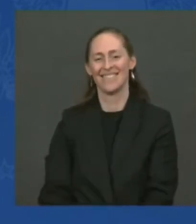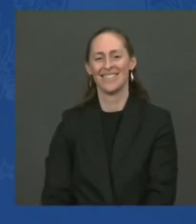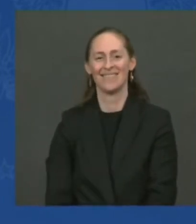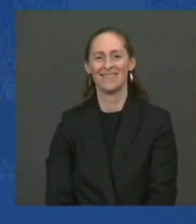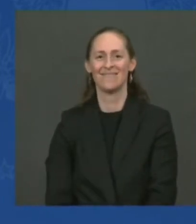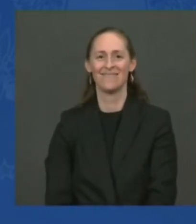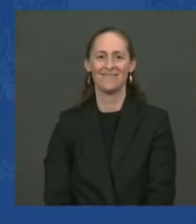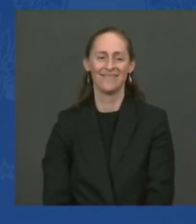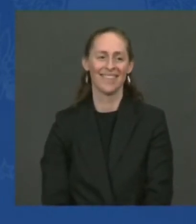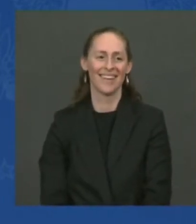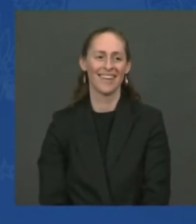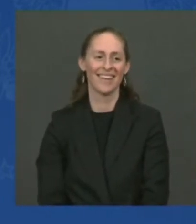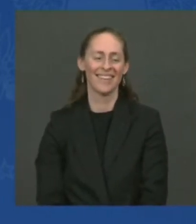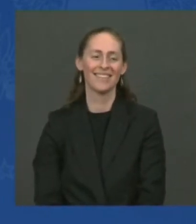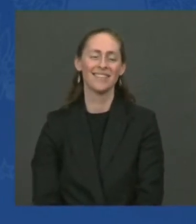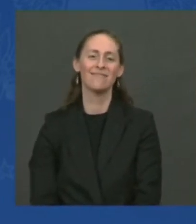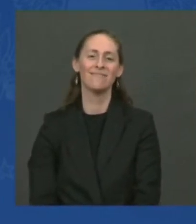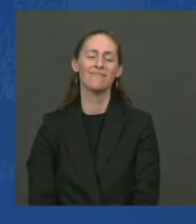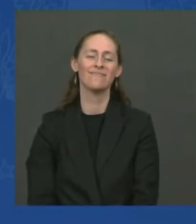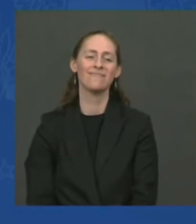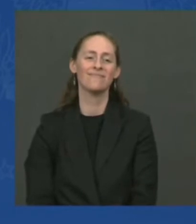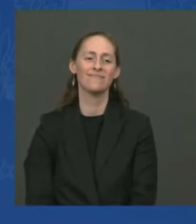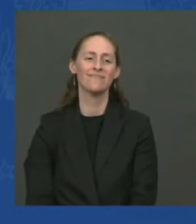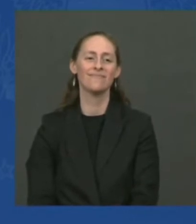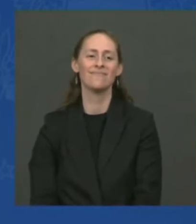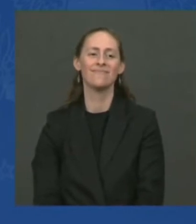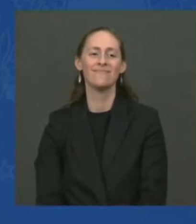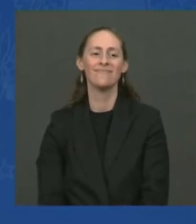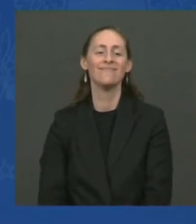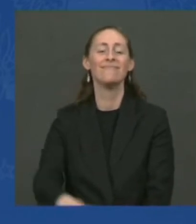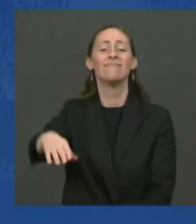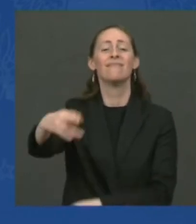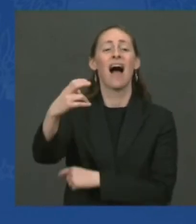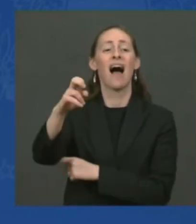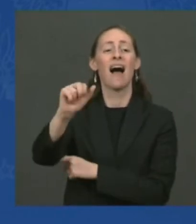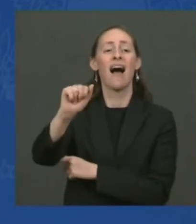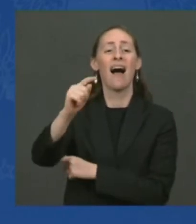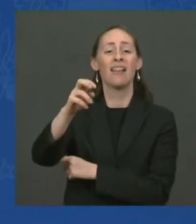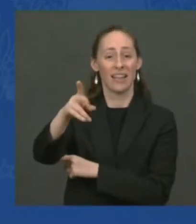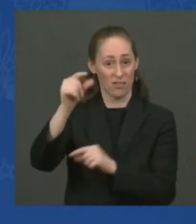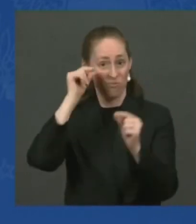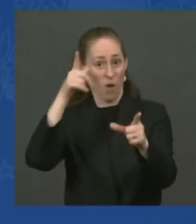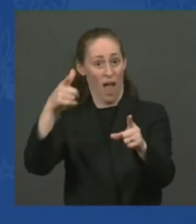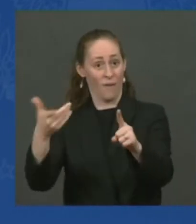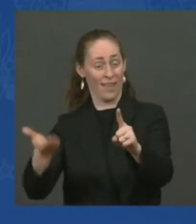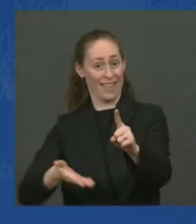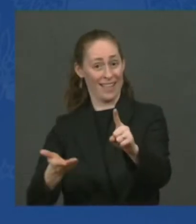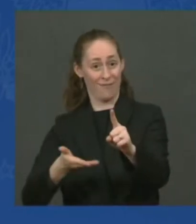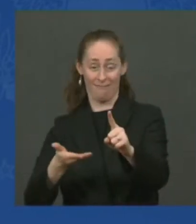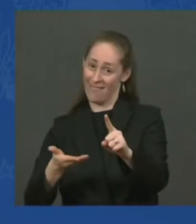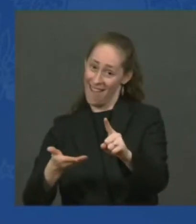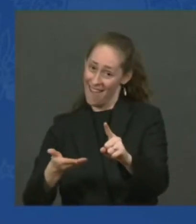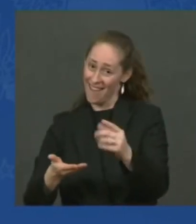oh, thank you. Heather, you thought you're surprised you're standing here.